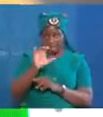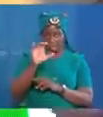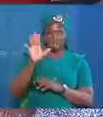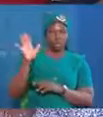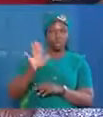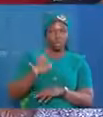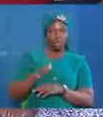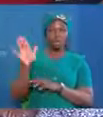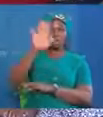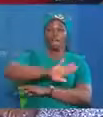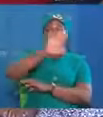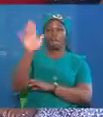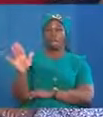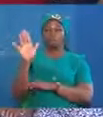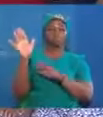Ngiru.